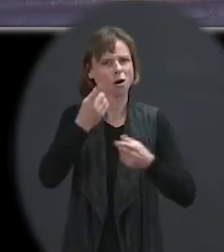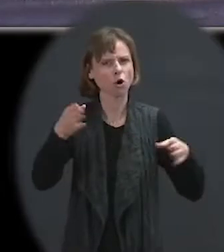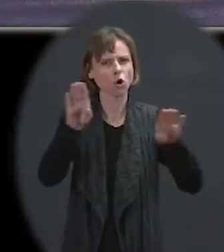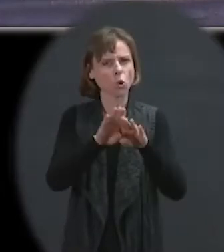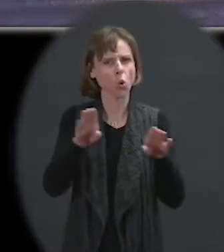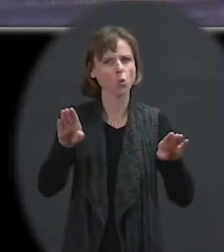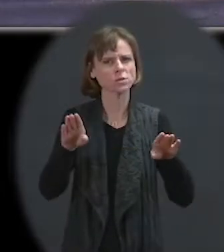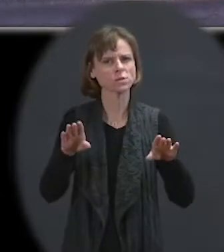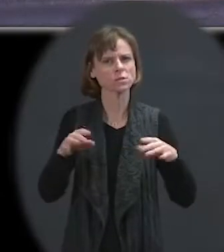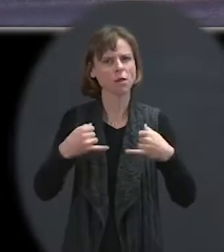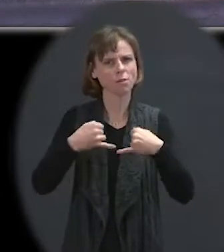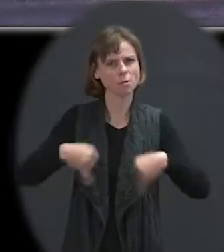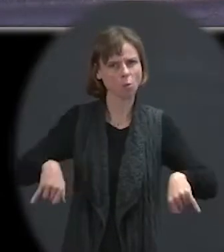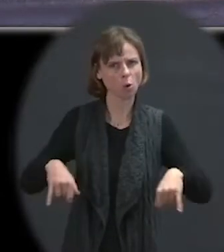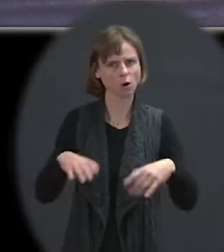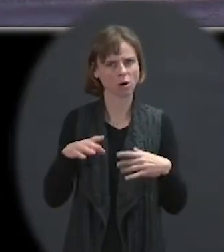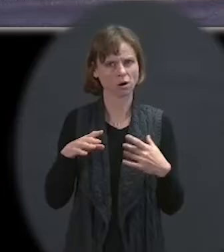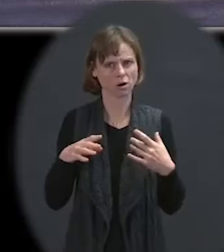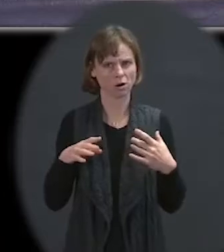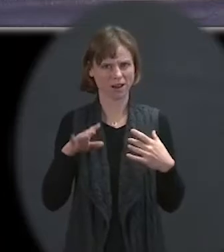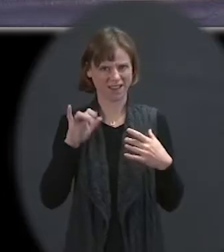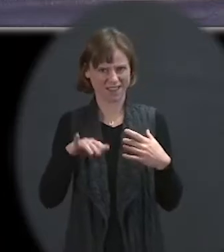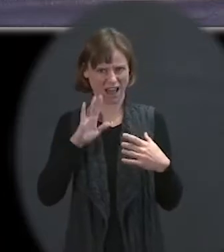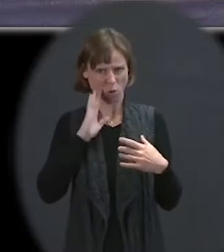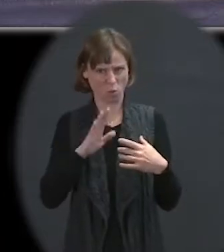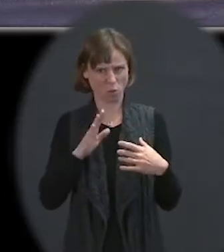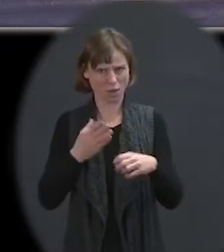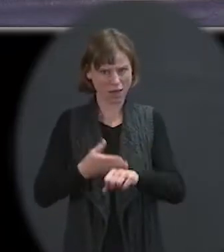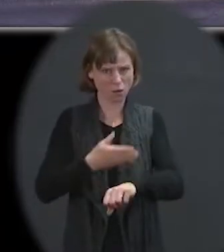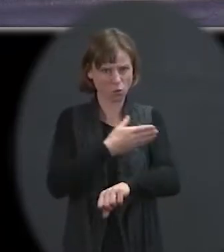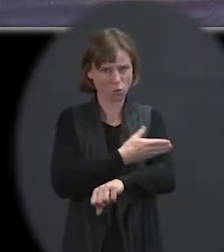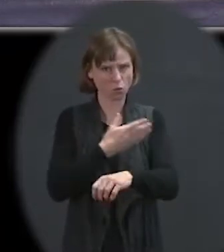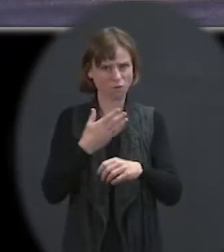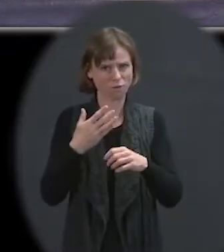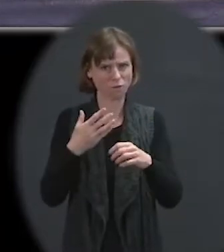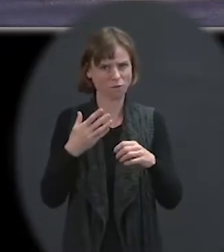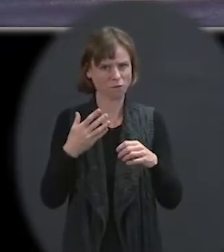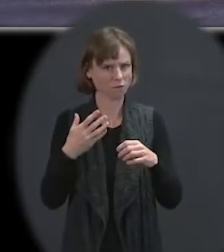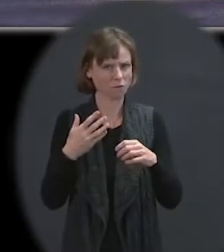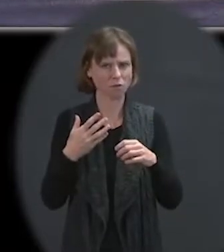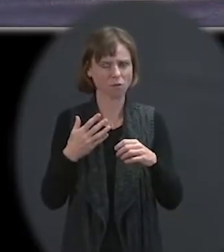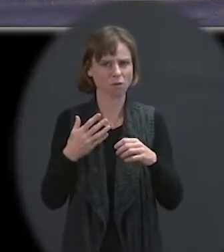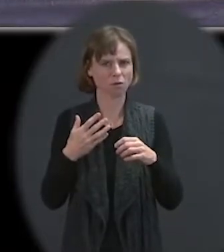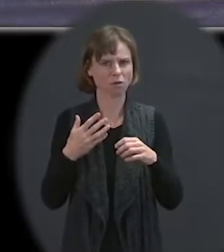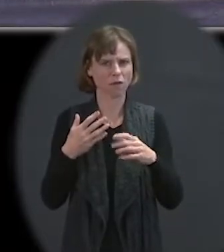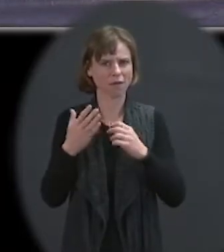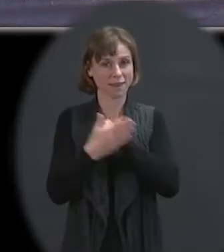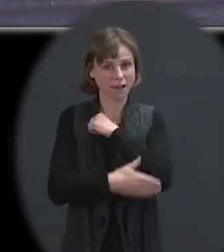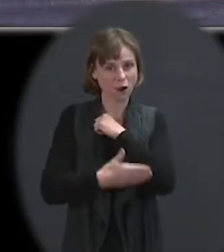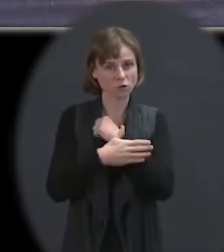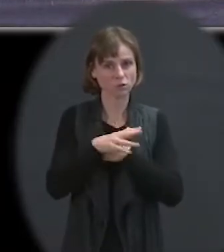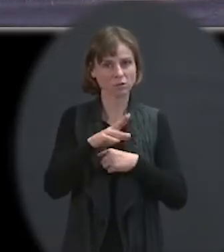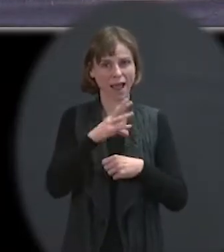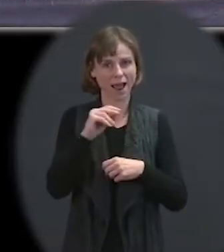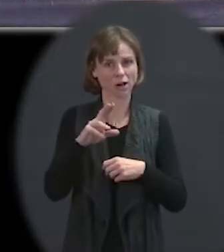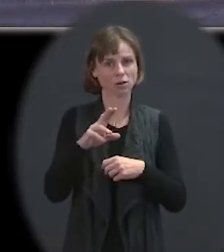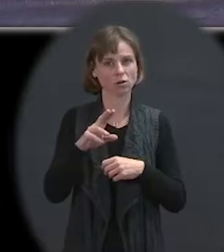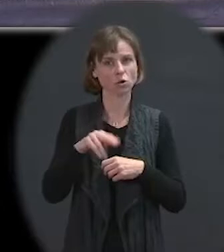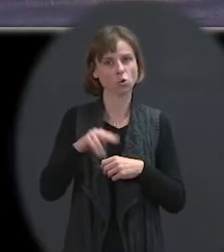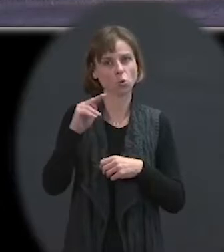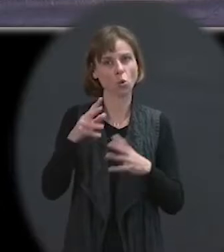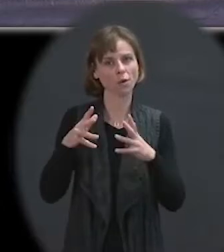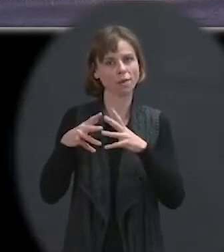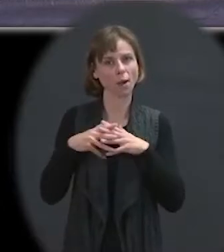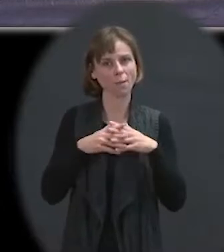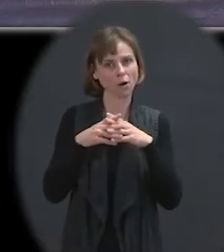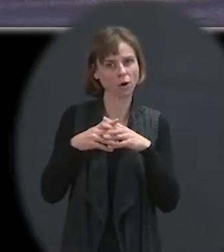border hamper the possibility of improving the economies between the country and the North American economy at large. Do you think they'll